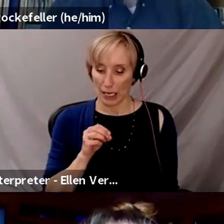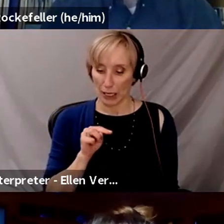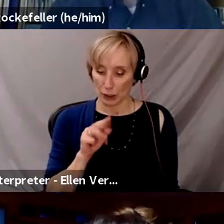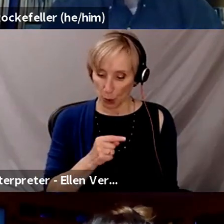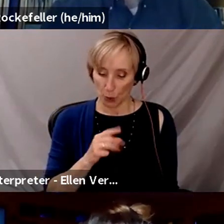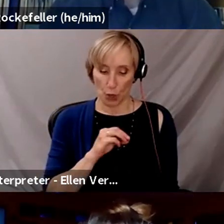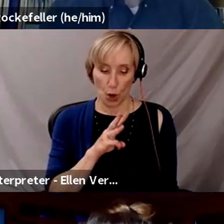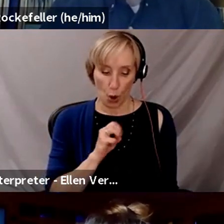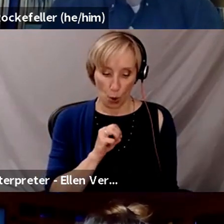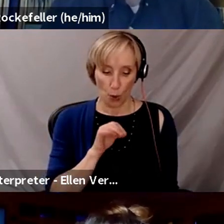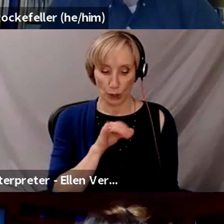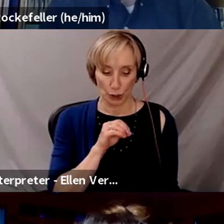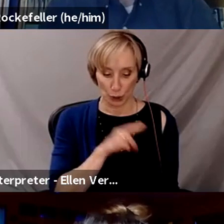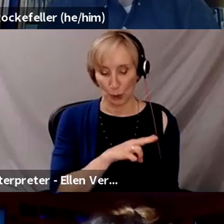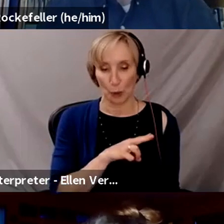right, another question.